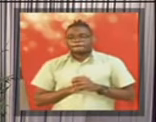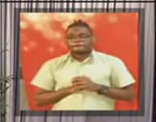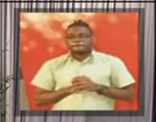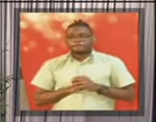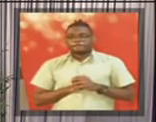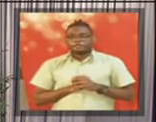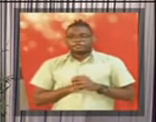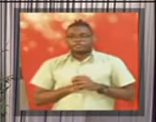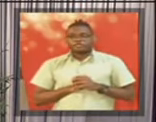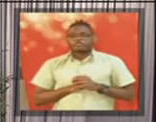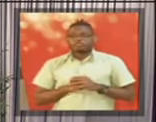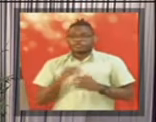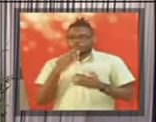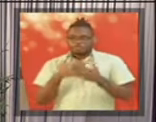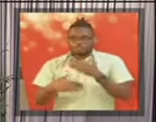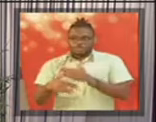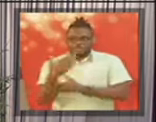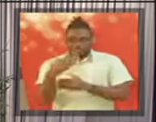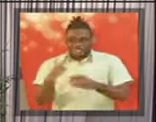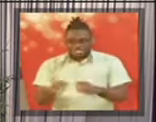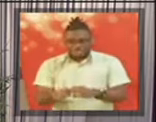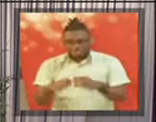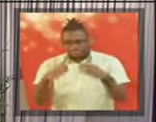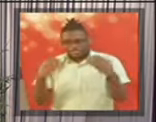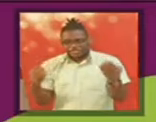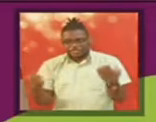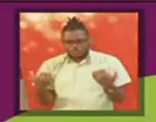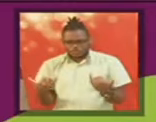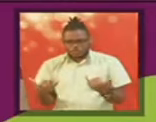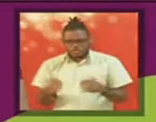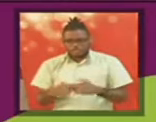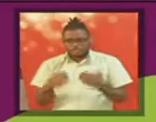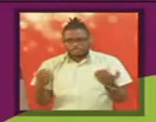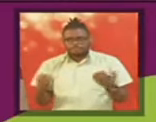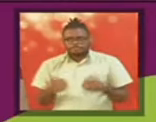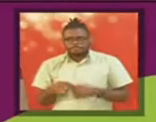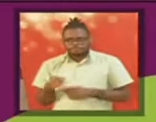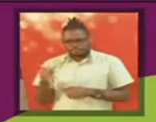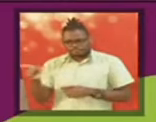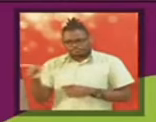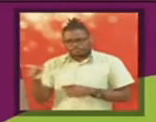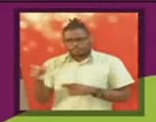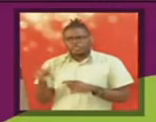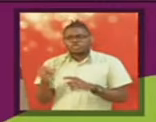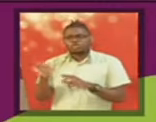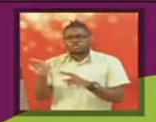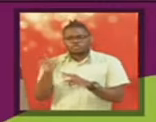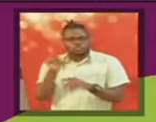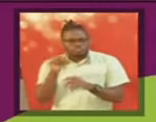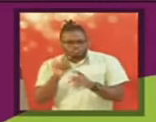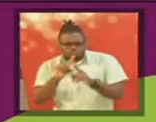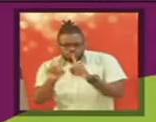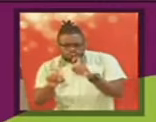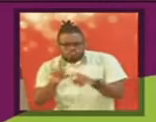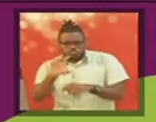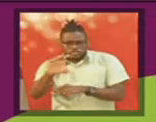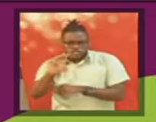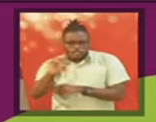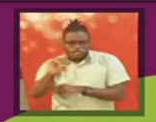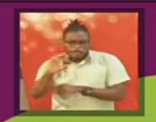Good morning, Camille Hunt, Express. Dr. Parasram, there's a bit of a debate going on over whether or not